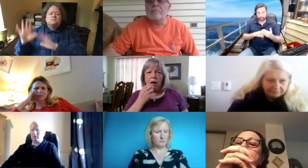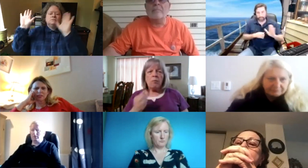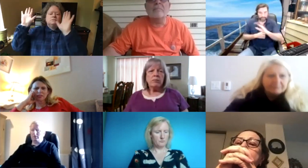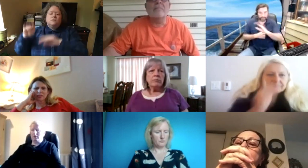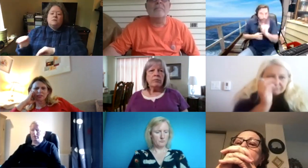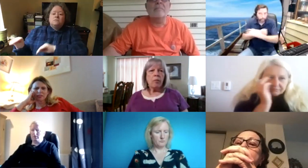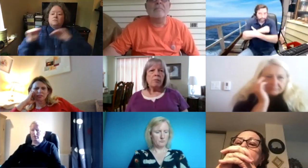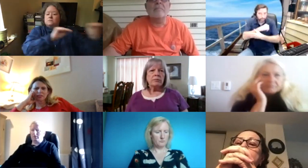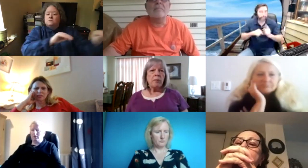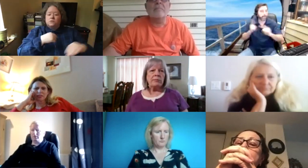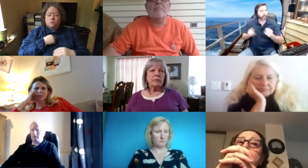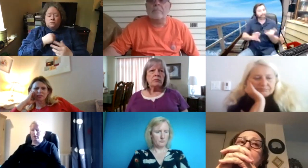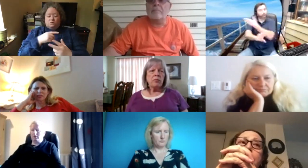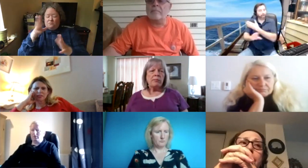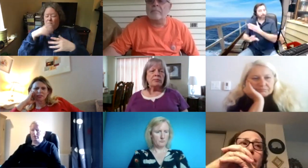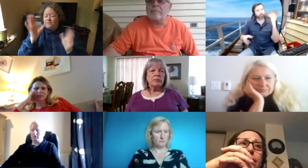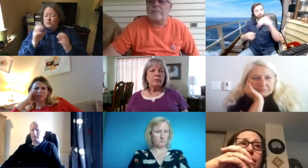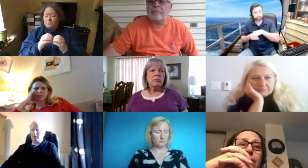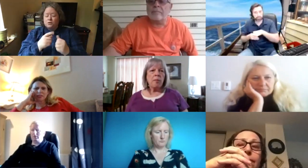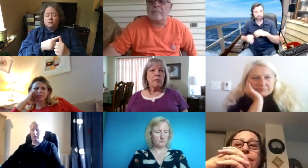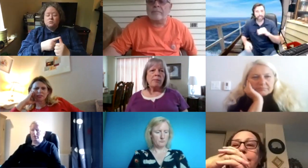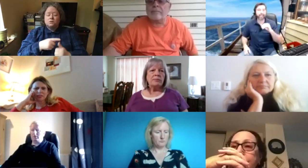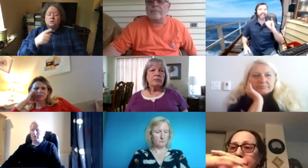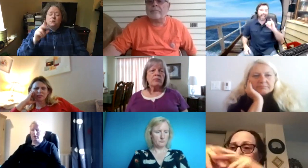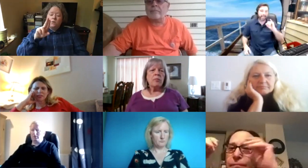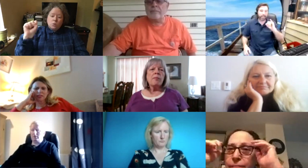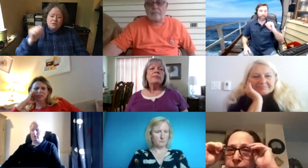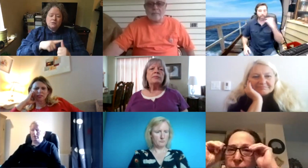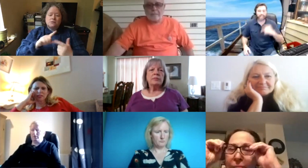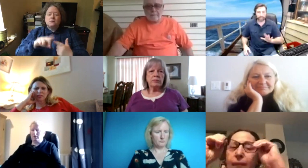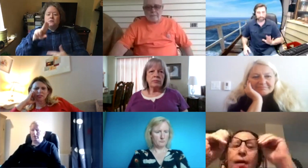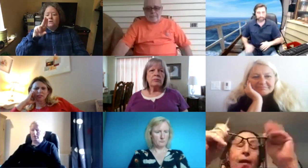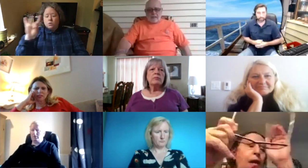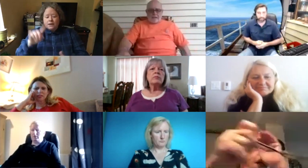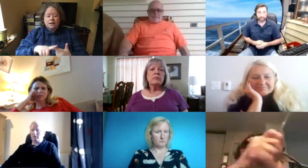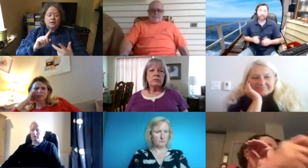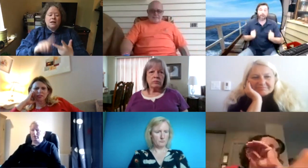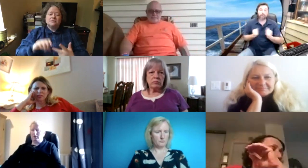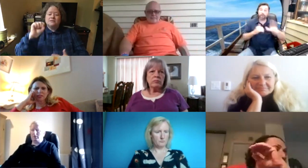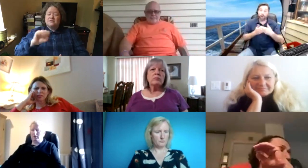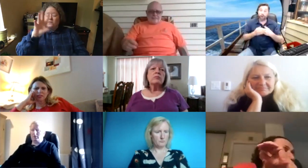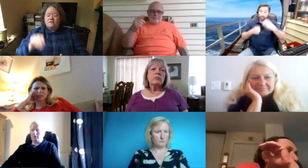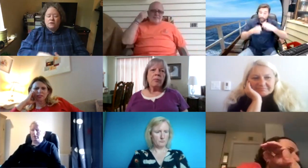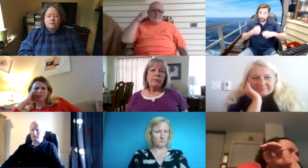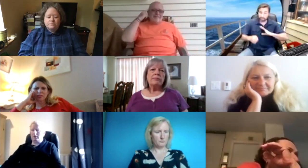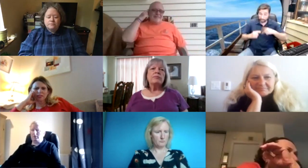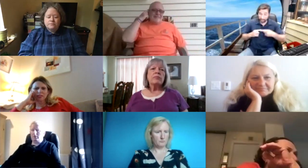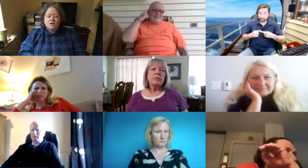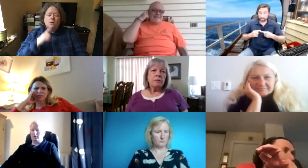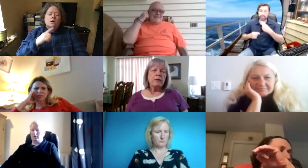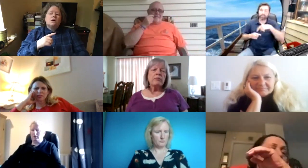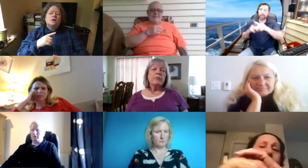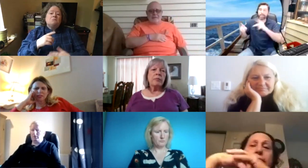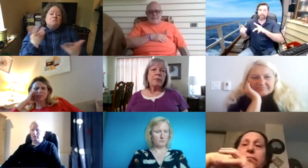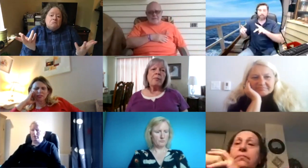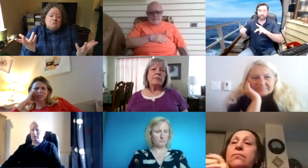So with all of the problems that were happening, as I mentioned, they would have moved to the US, the